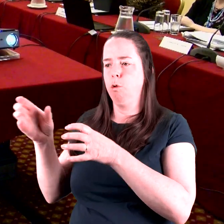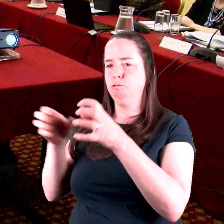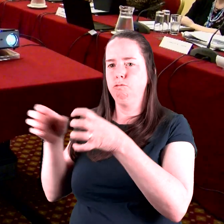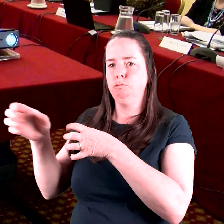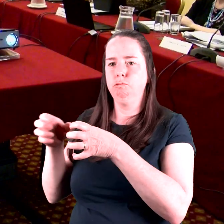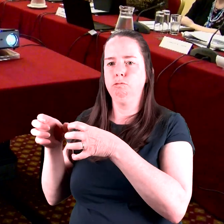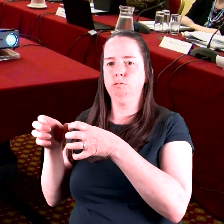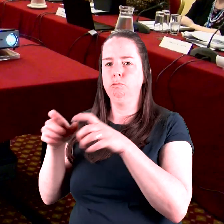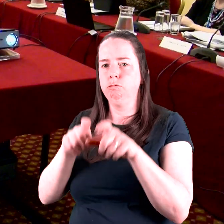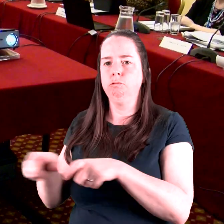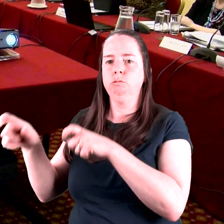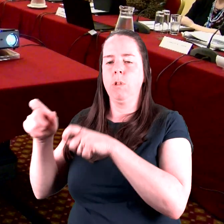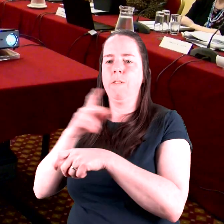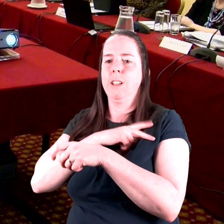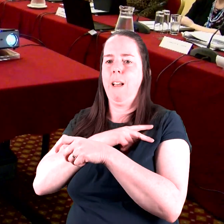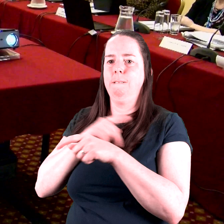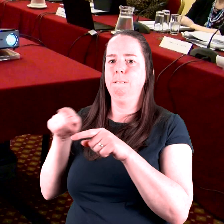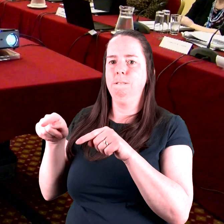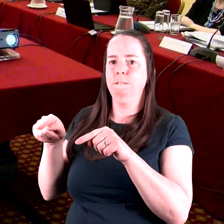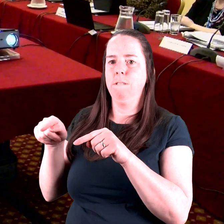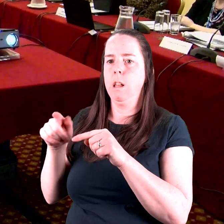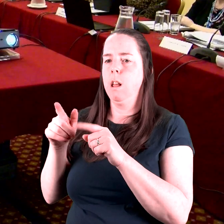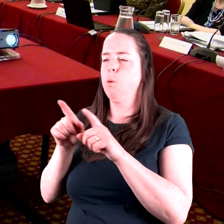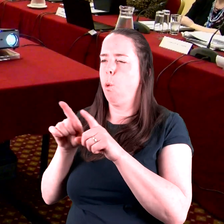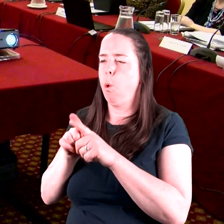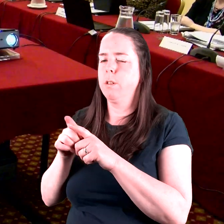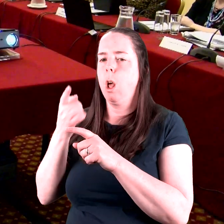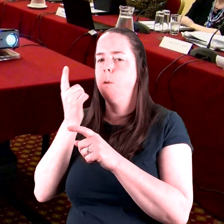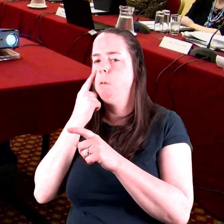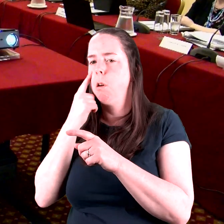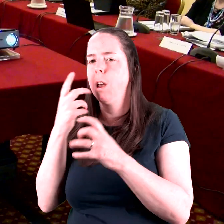retention work stream of the workforce